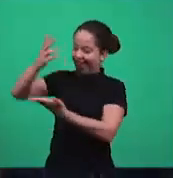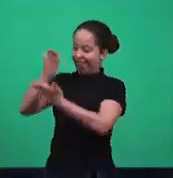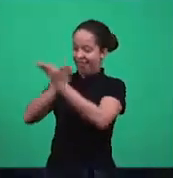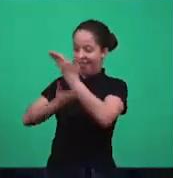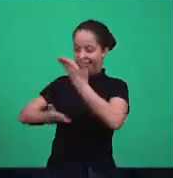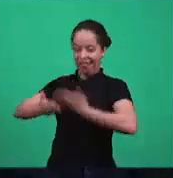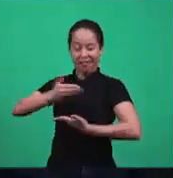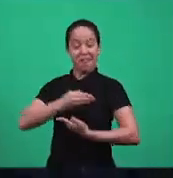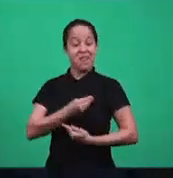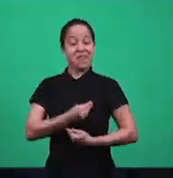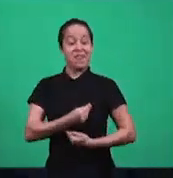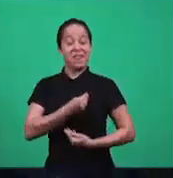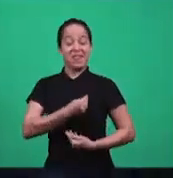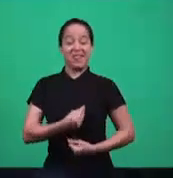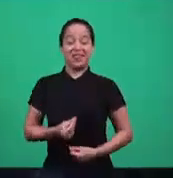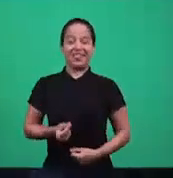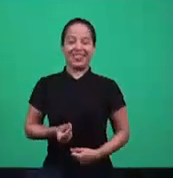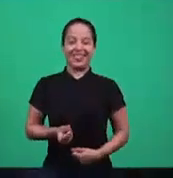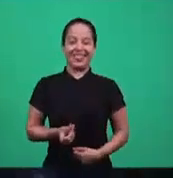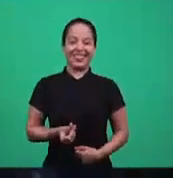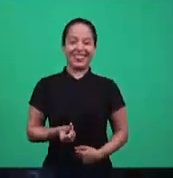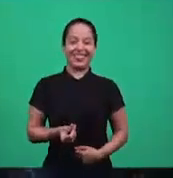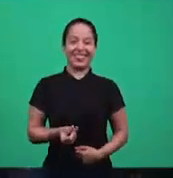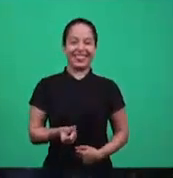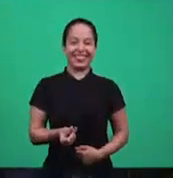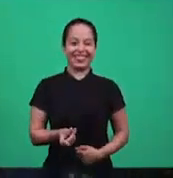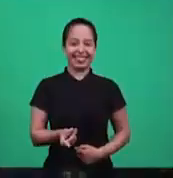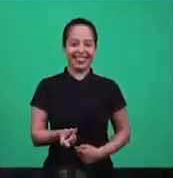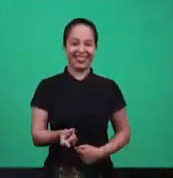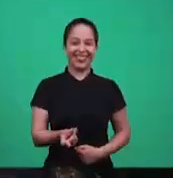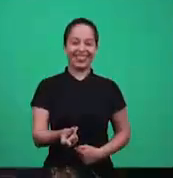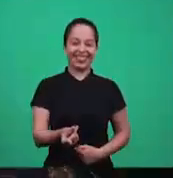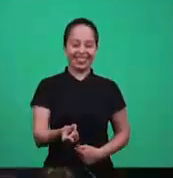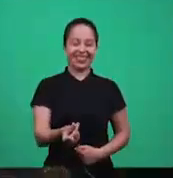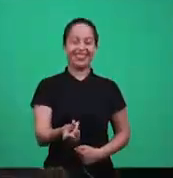bringing the sinner life.